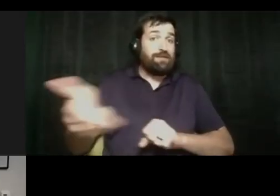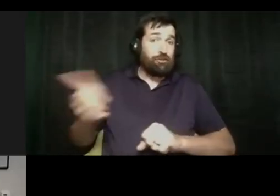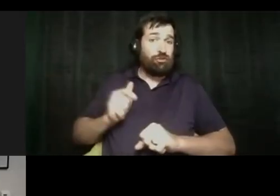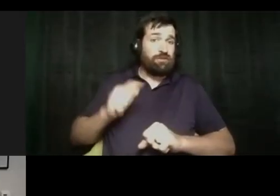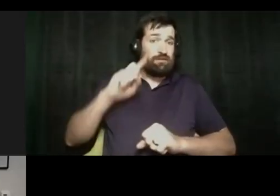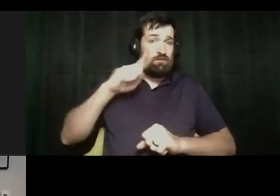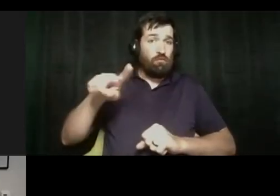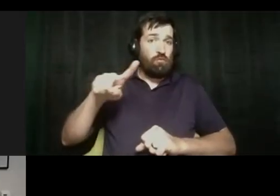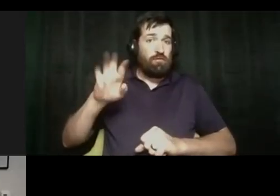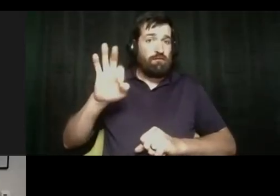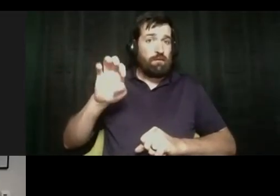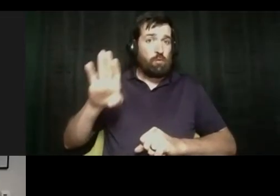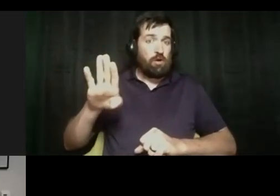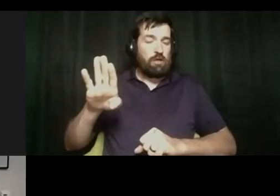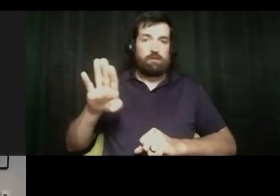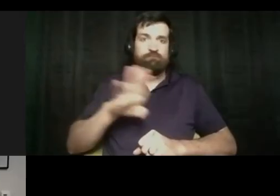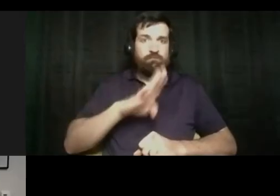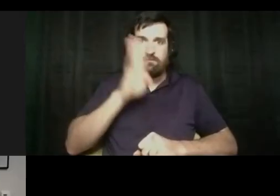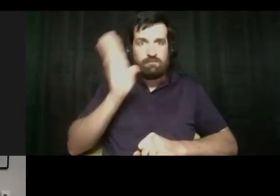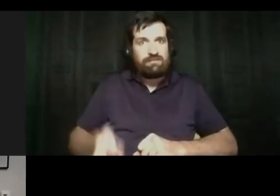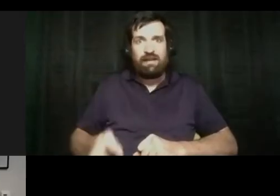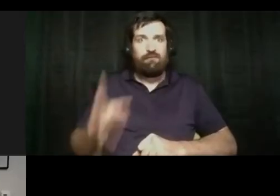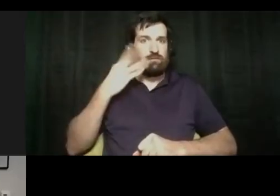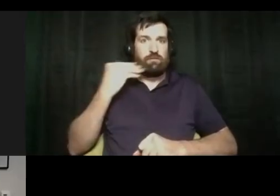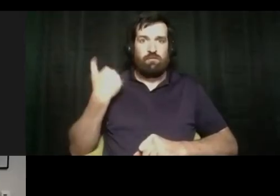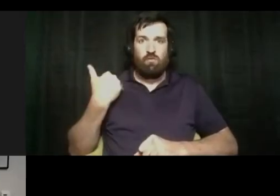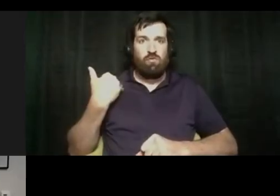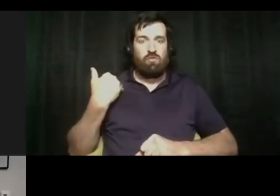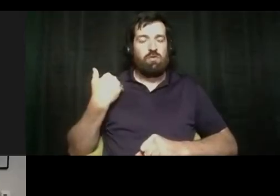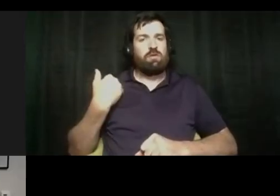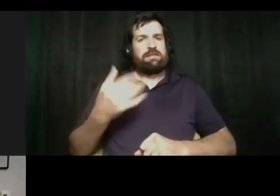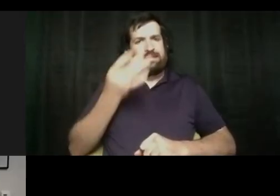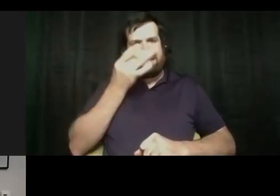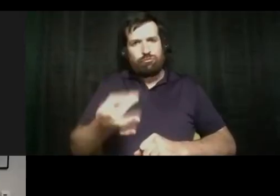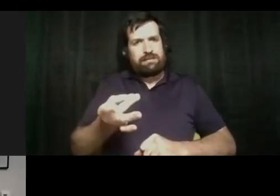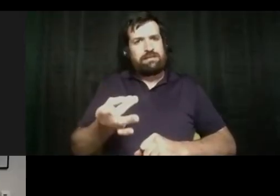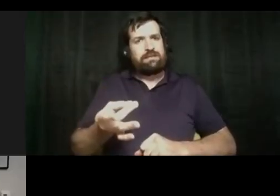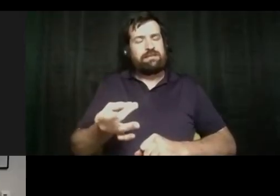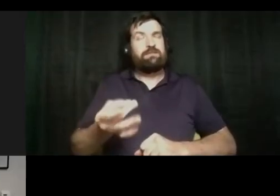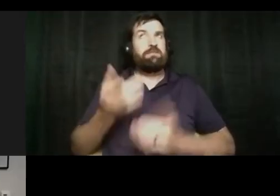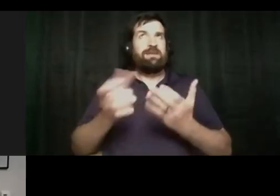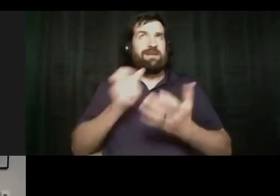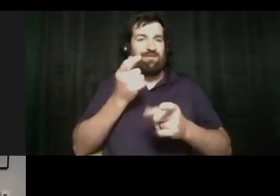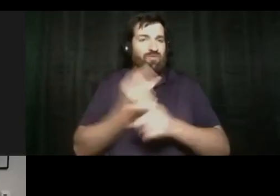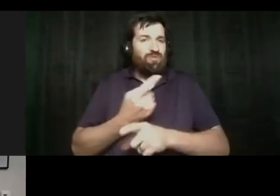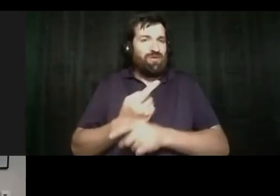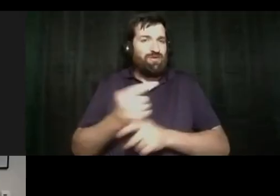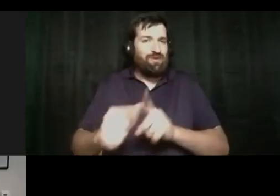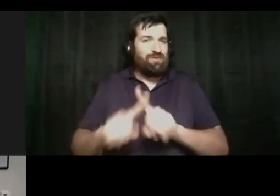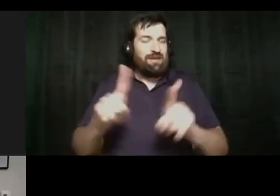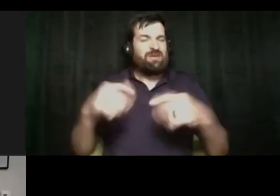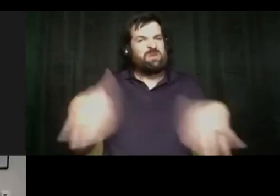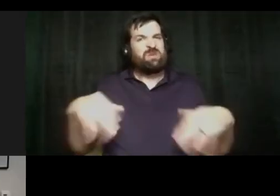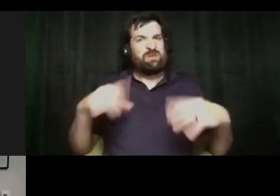is like it's never been before. It's interesting is the word, maybe not the appropriate word. It's very